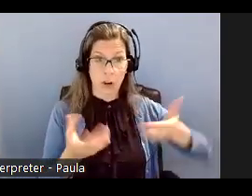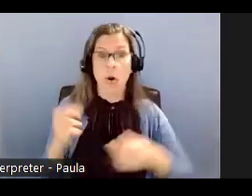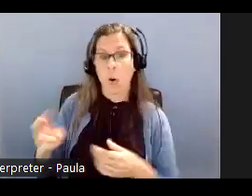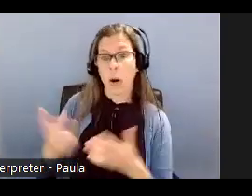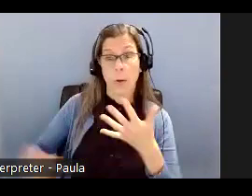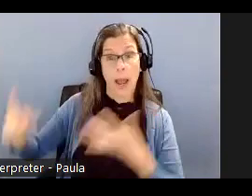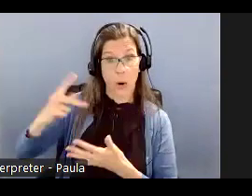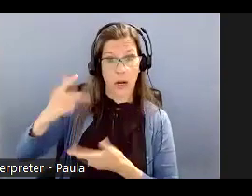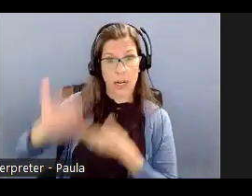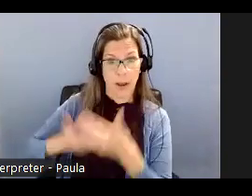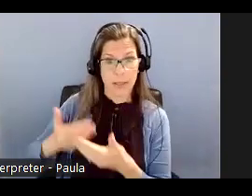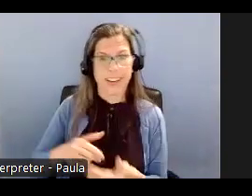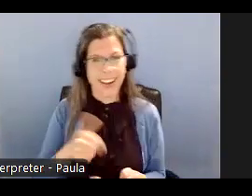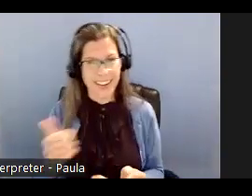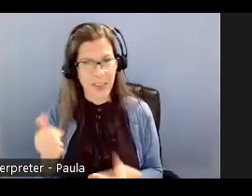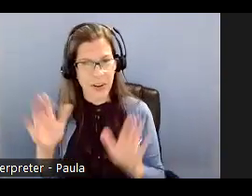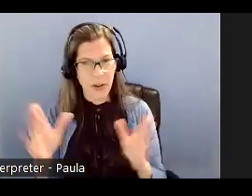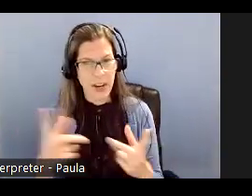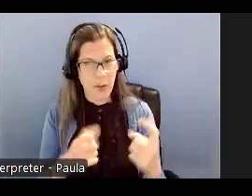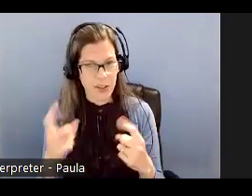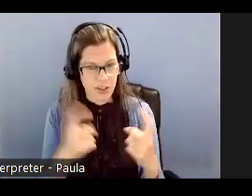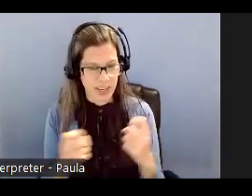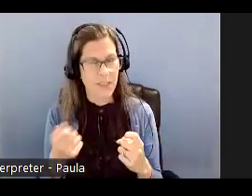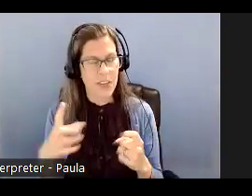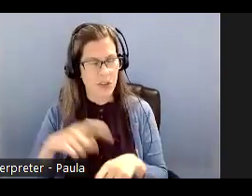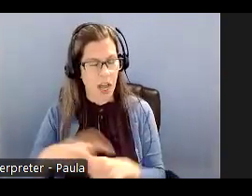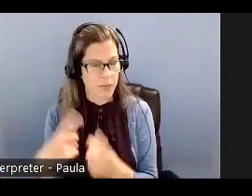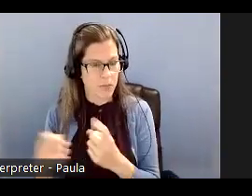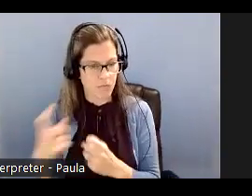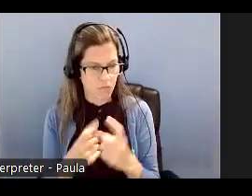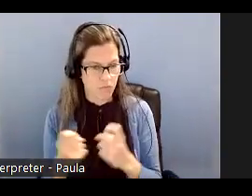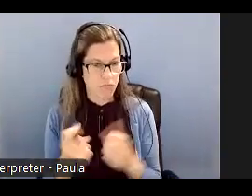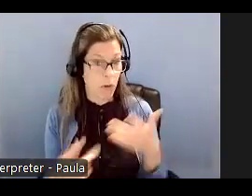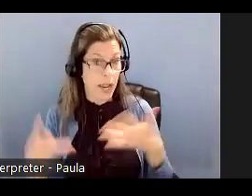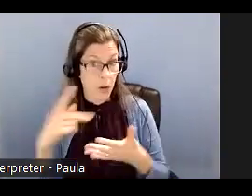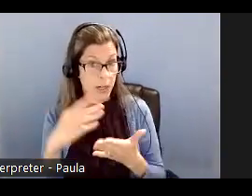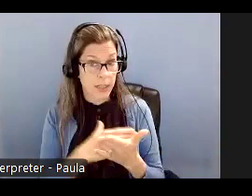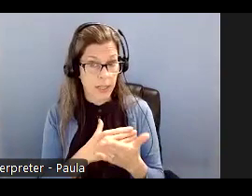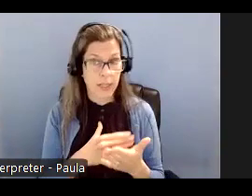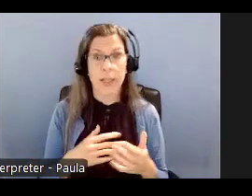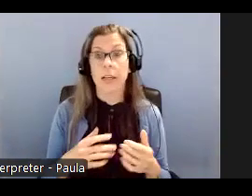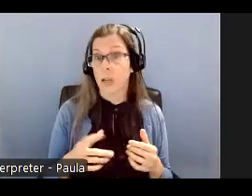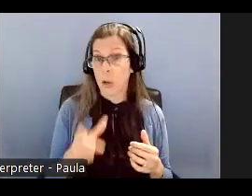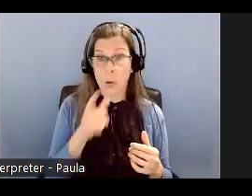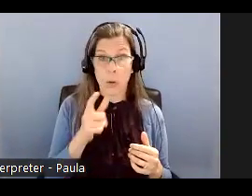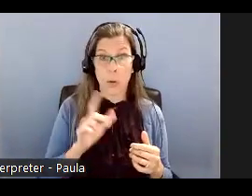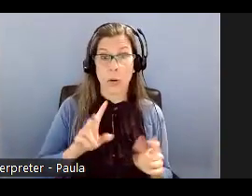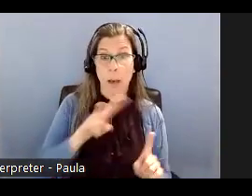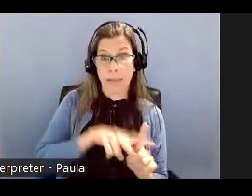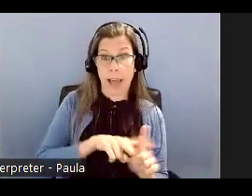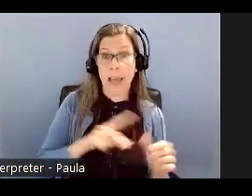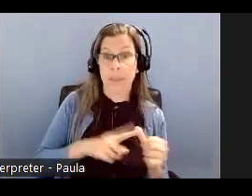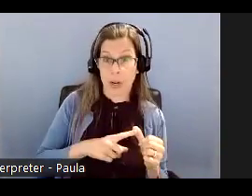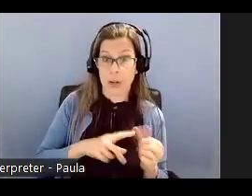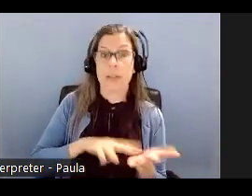Another great question that we've gotten quite a few times. So it will be first come, first serve, though I will note there